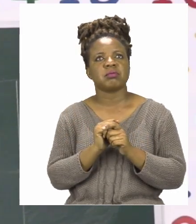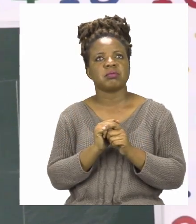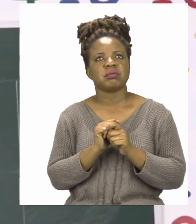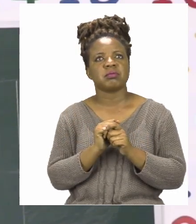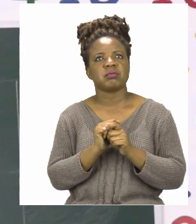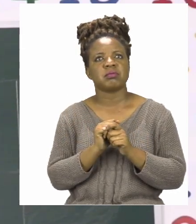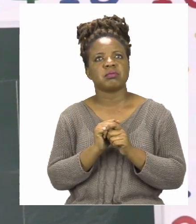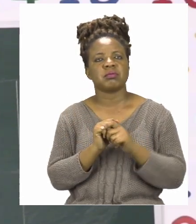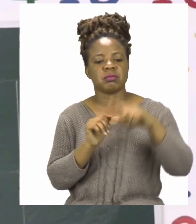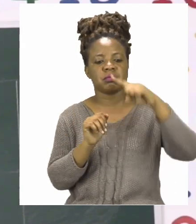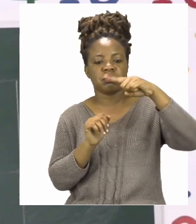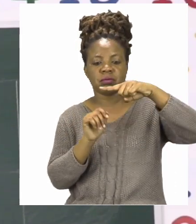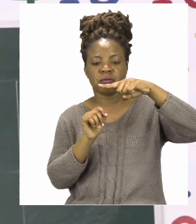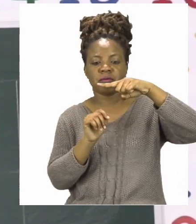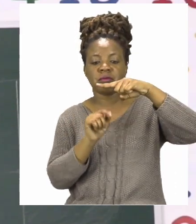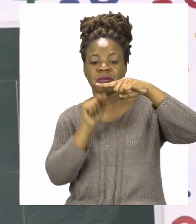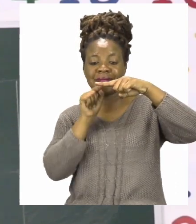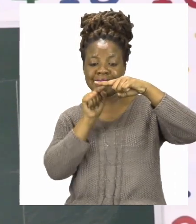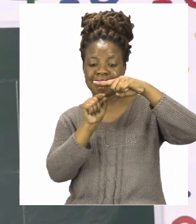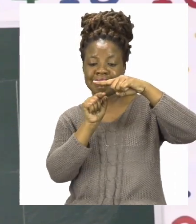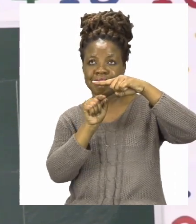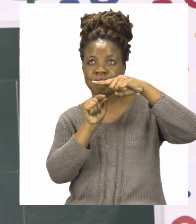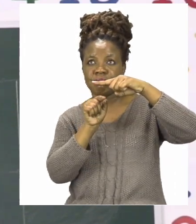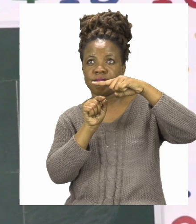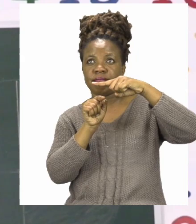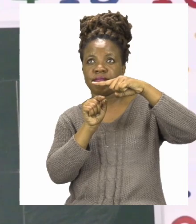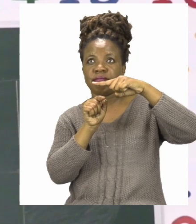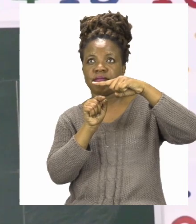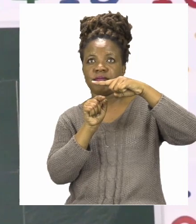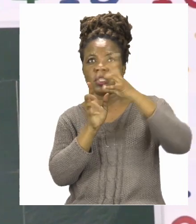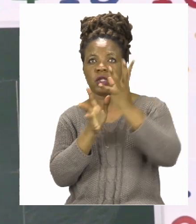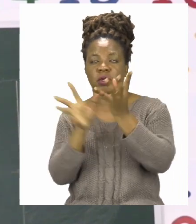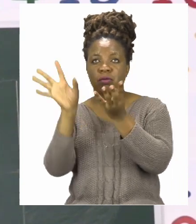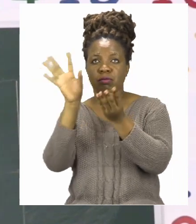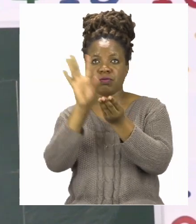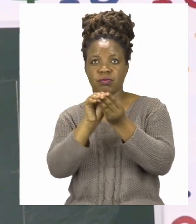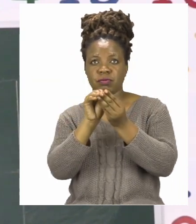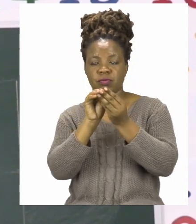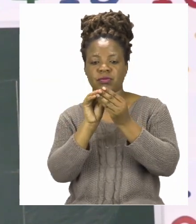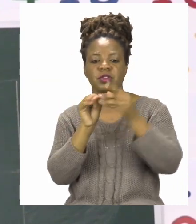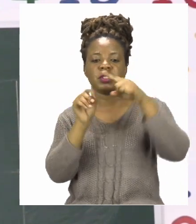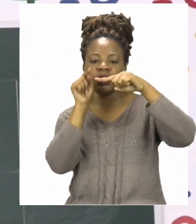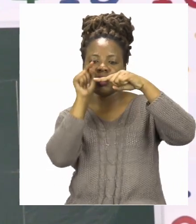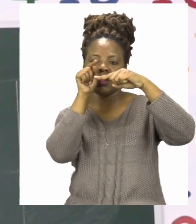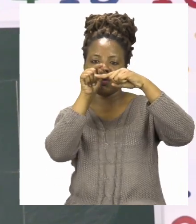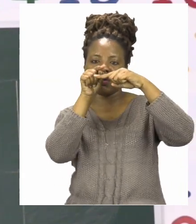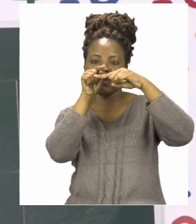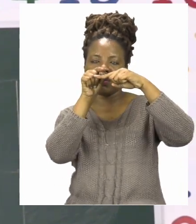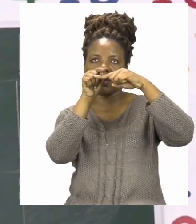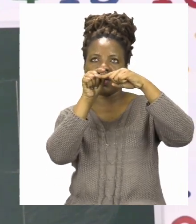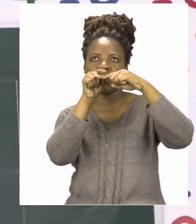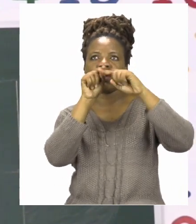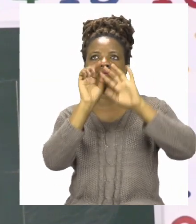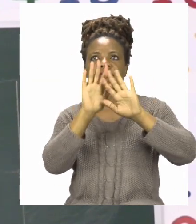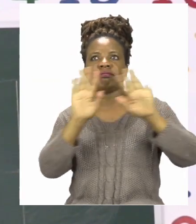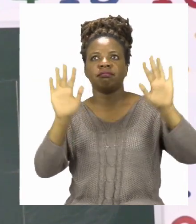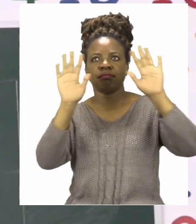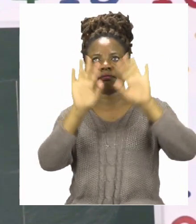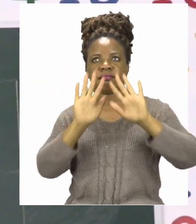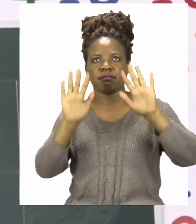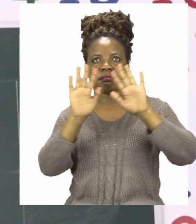need to be on top because those are the ones we're looking for, the colored ones. But how do we write them? Well, first we need to count